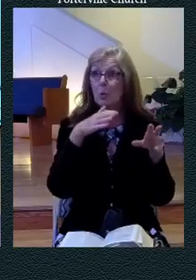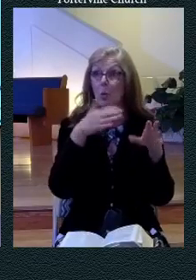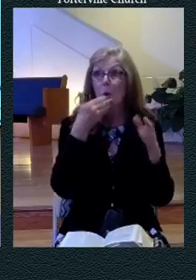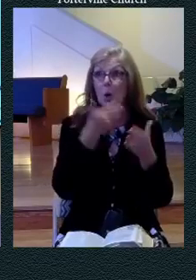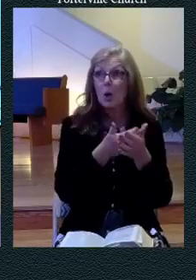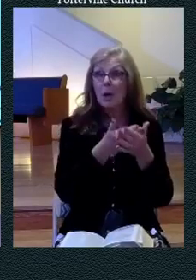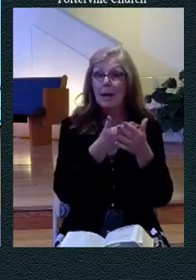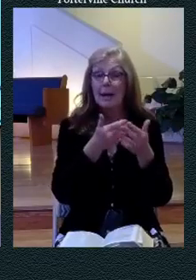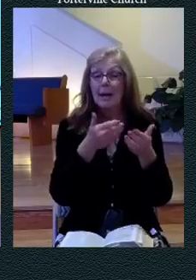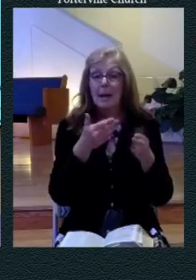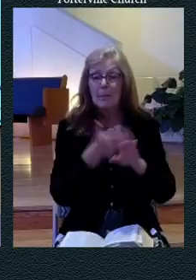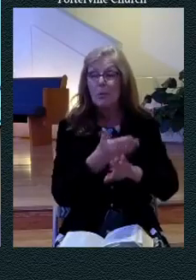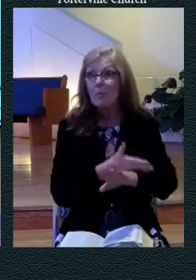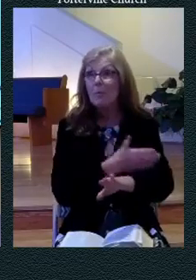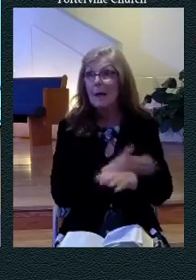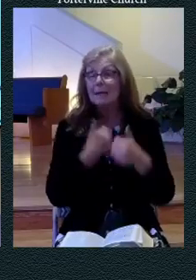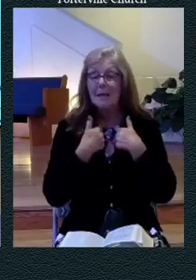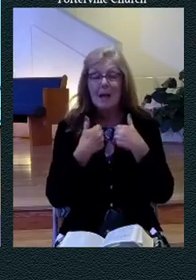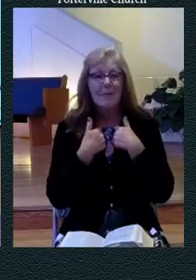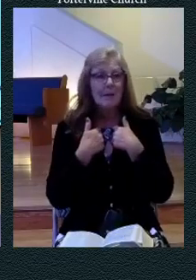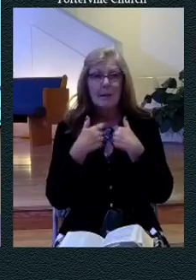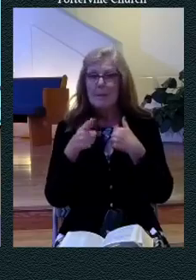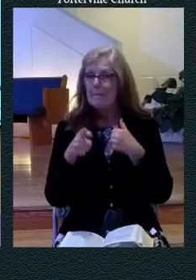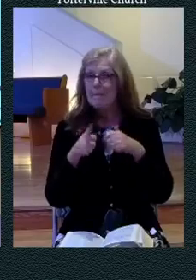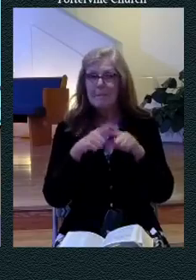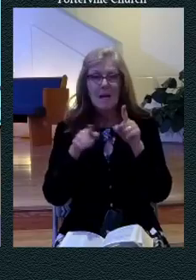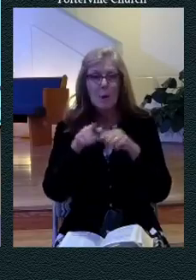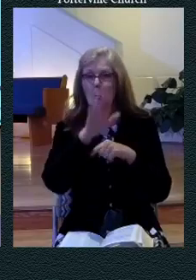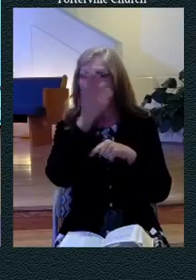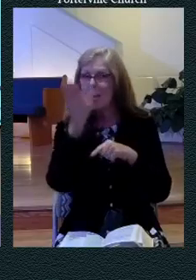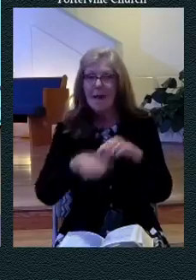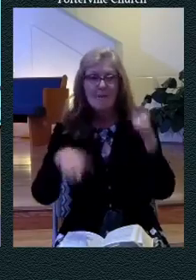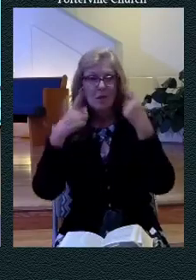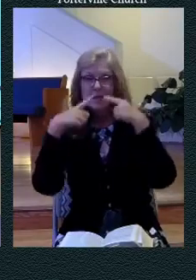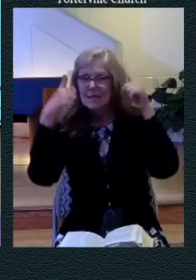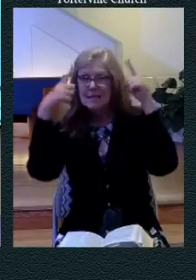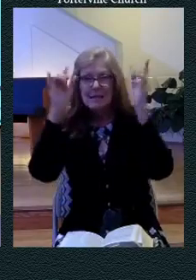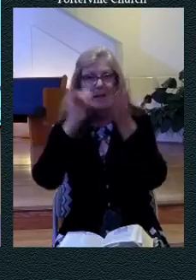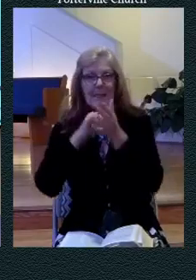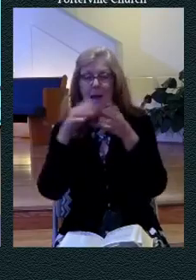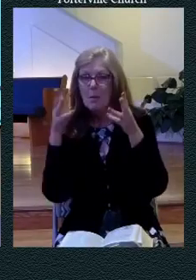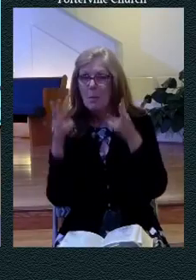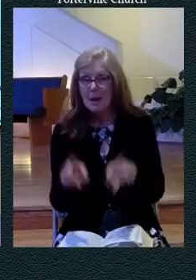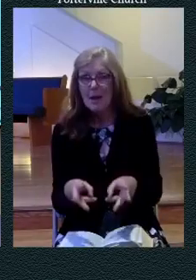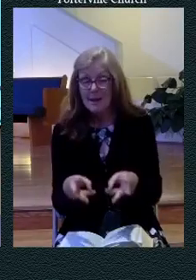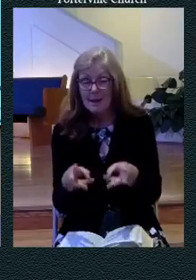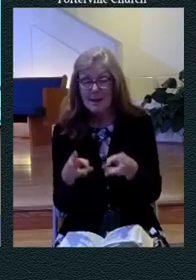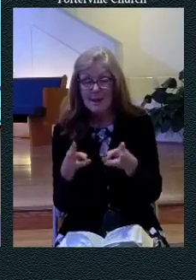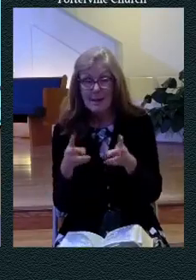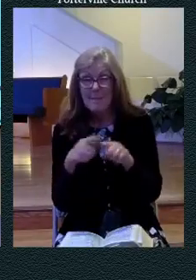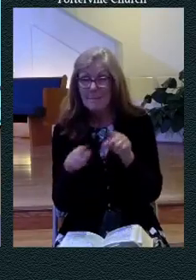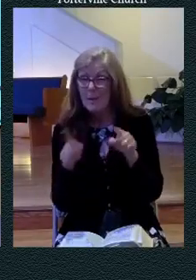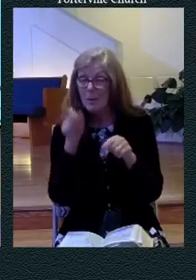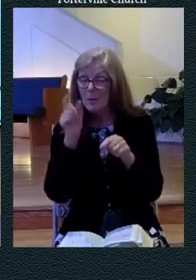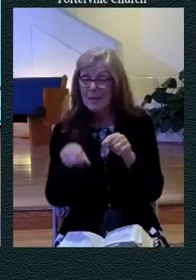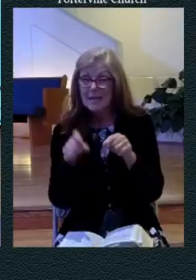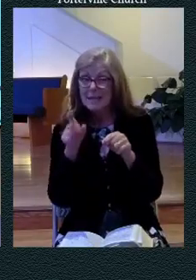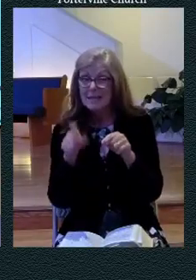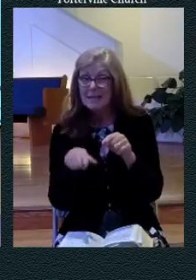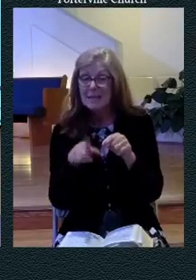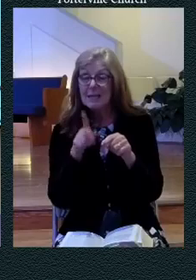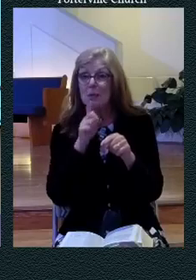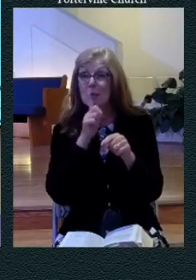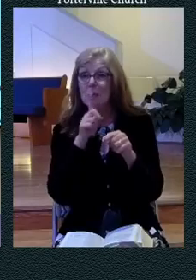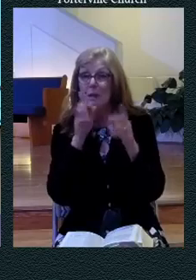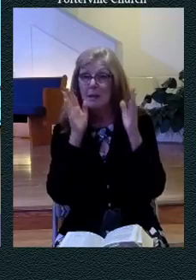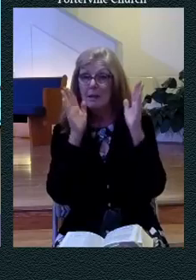road. You'll never reach the end of it. Oh, but we need to lean into this, to lean into this